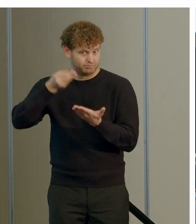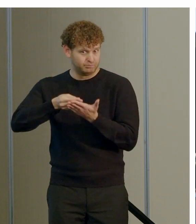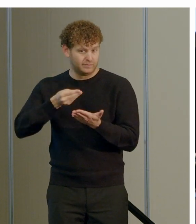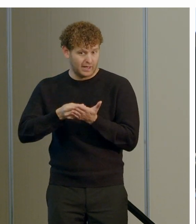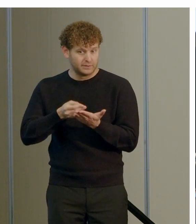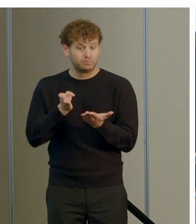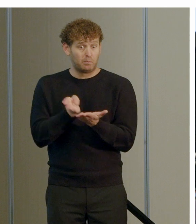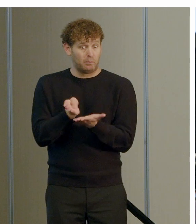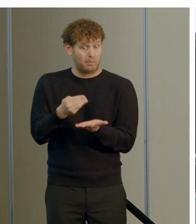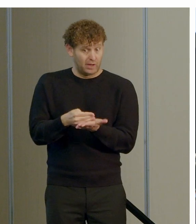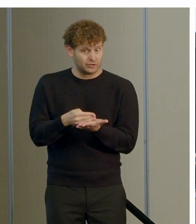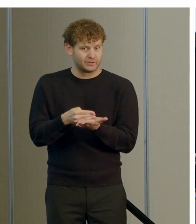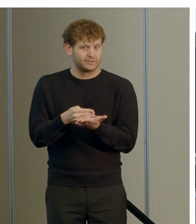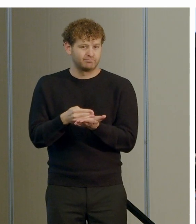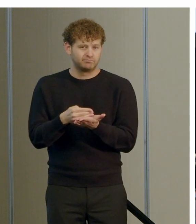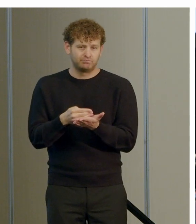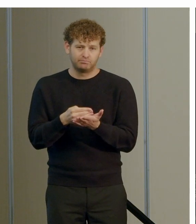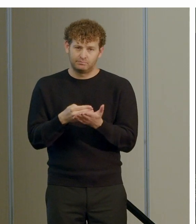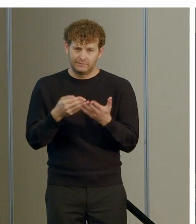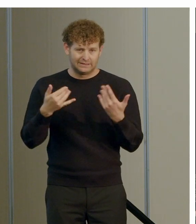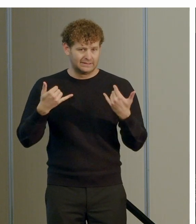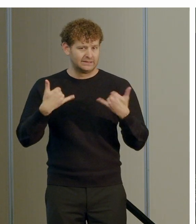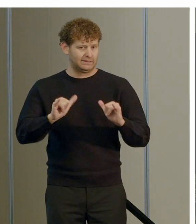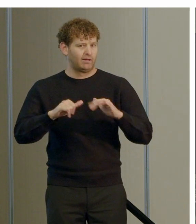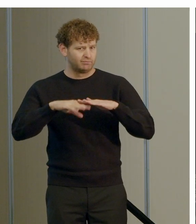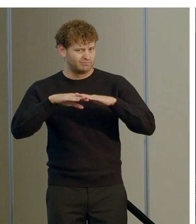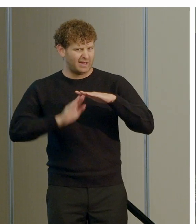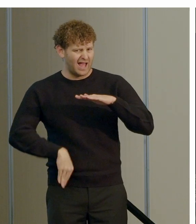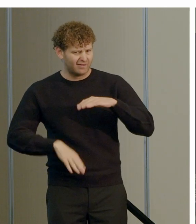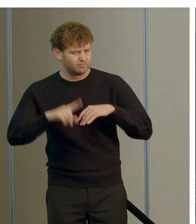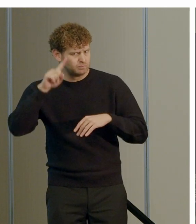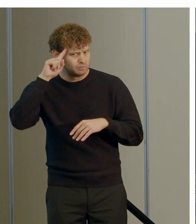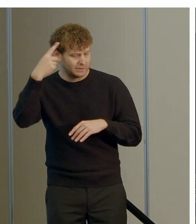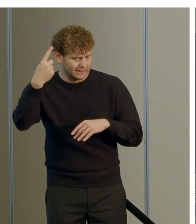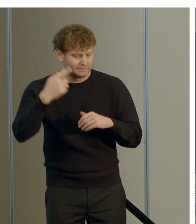dollar that you spend. So thank you, everyone.